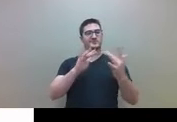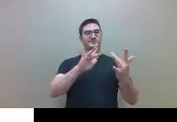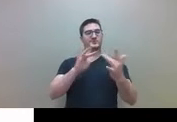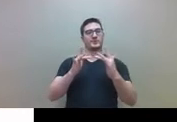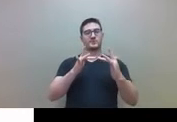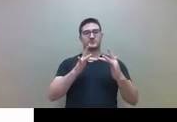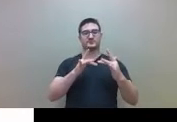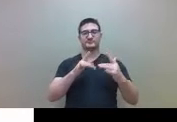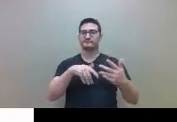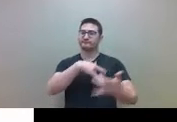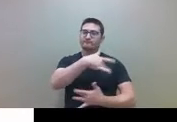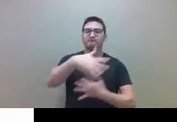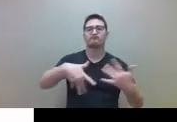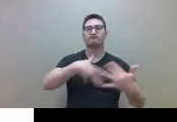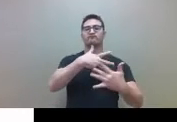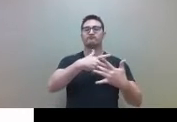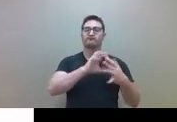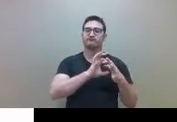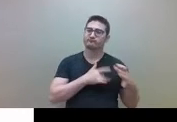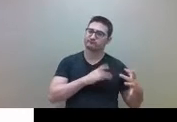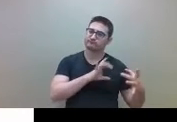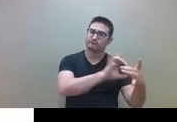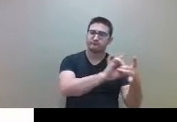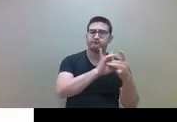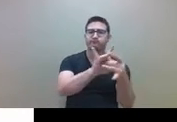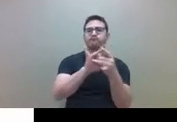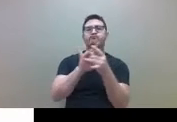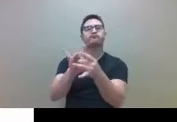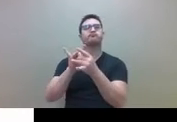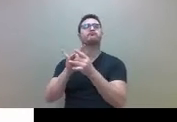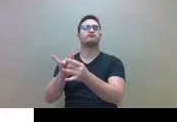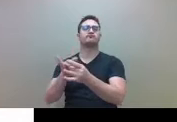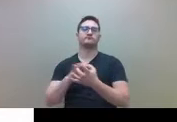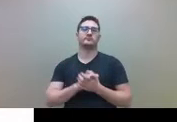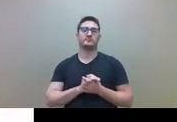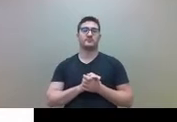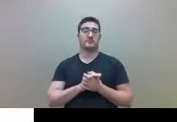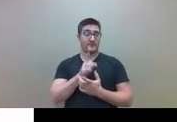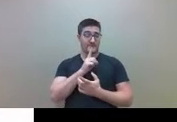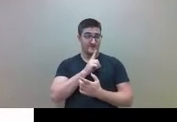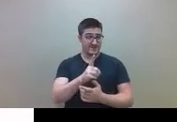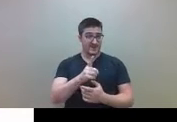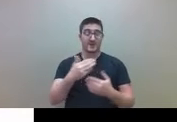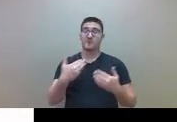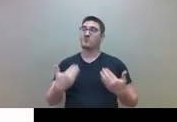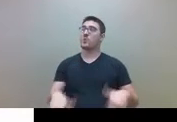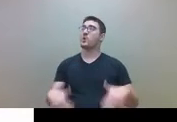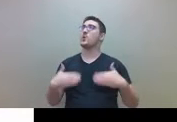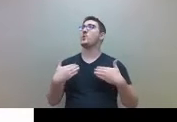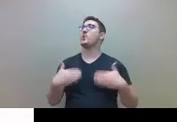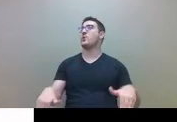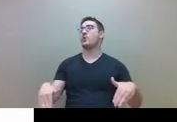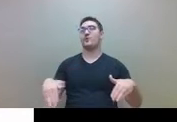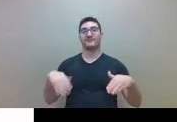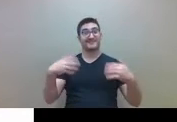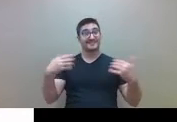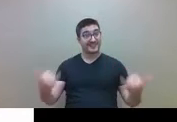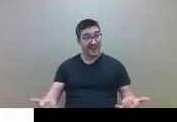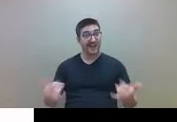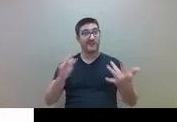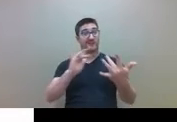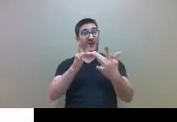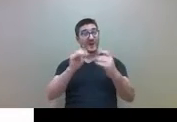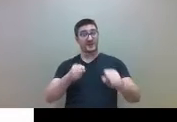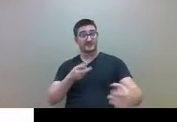is to stay connected. No matter what you do, we're very privileged to have this online forum and,